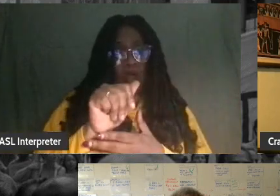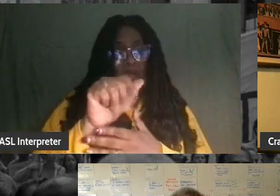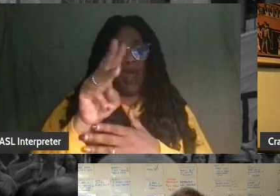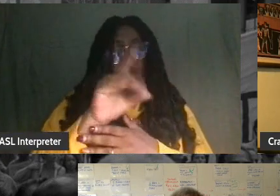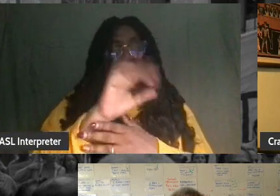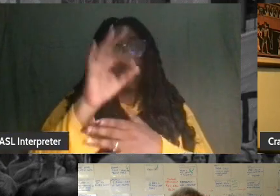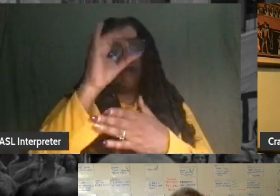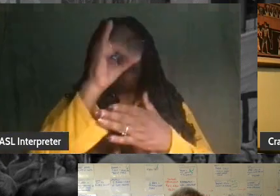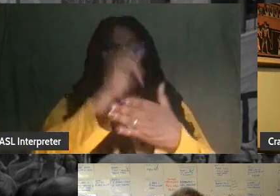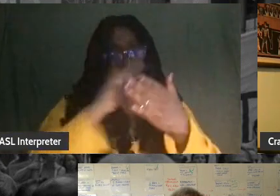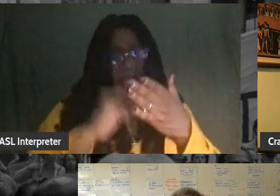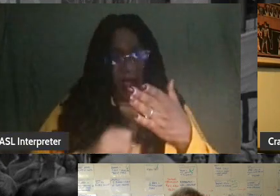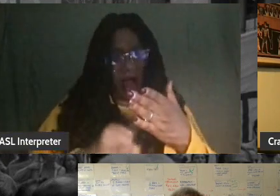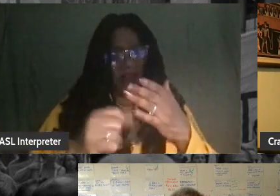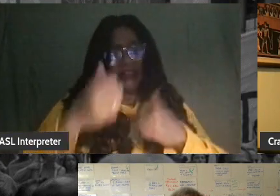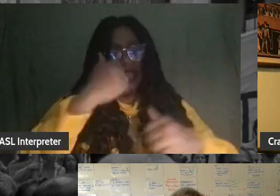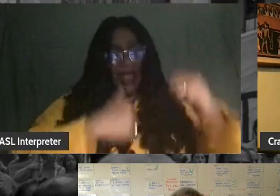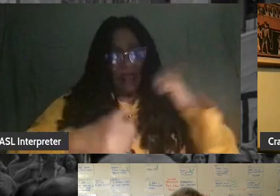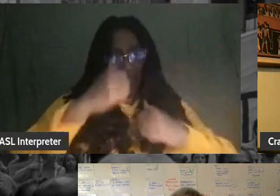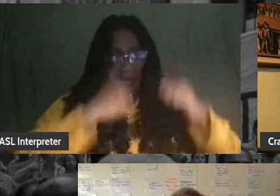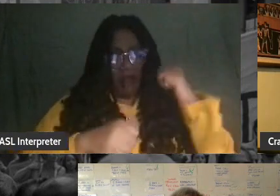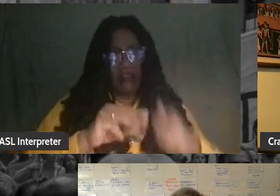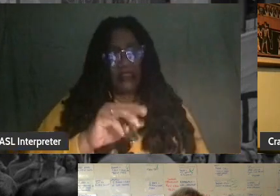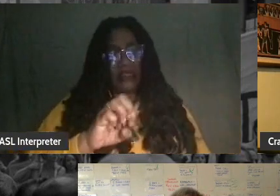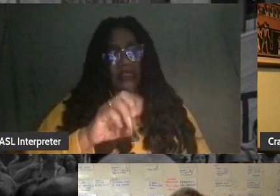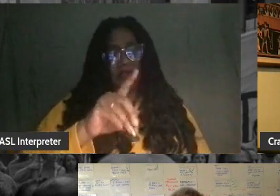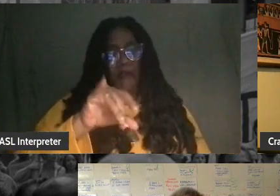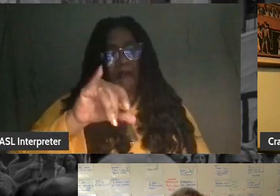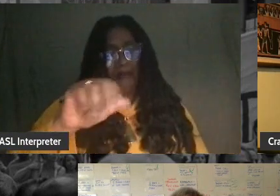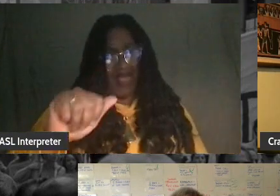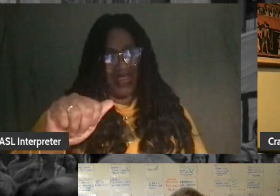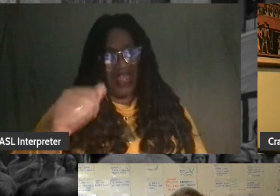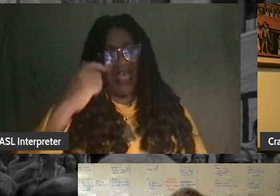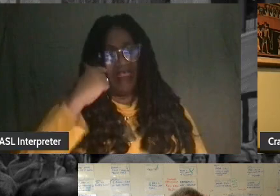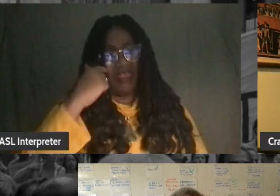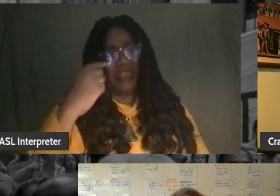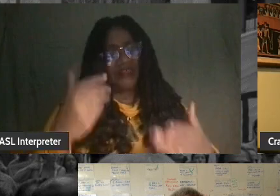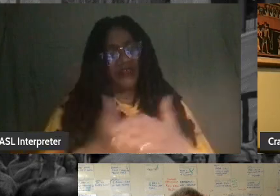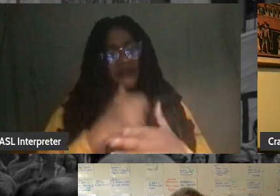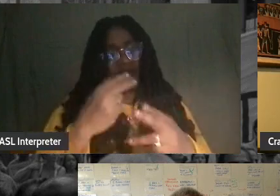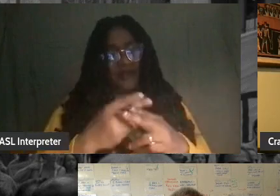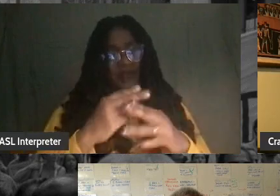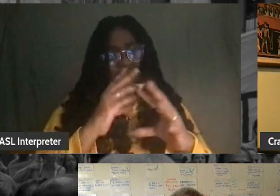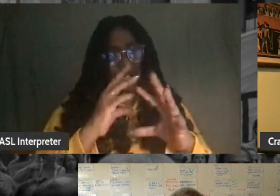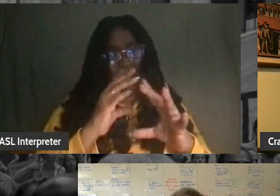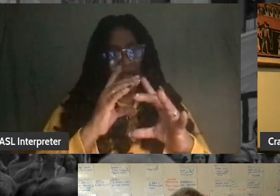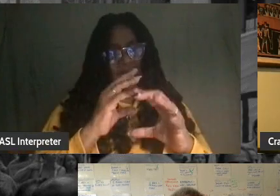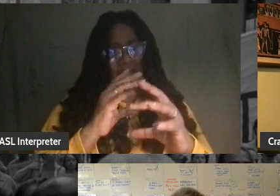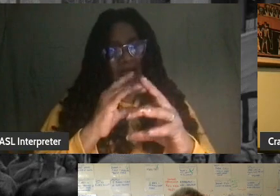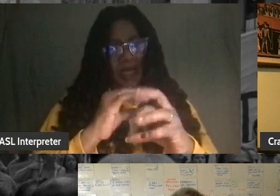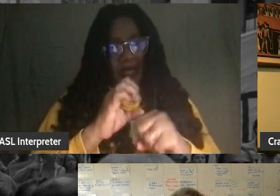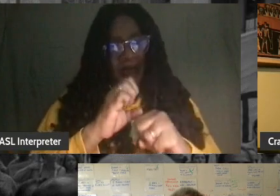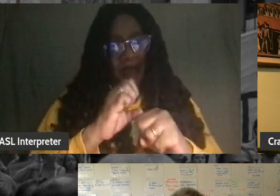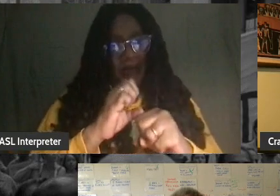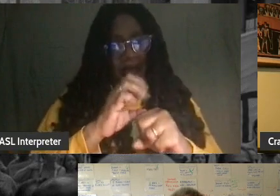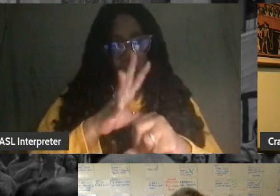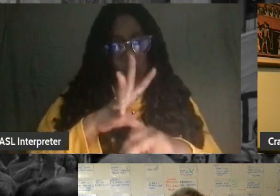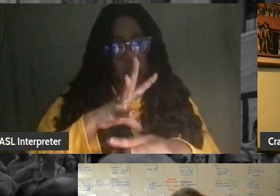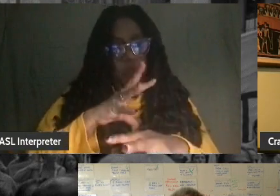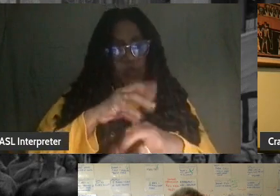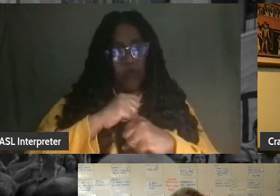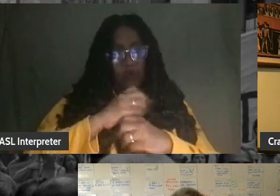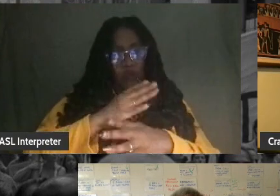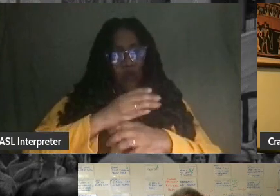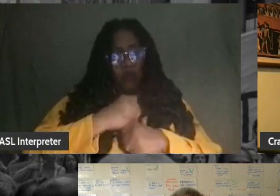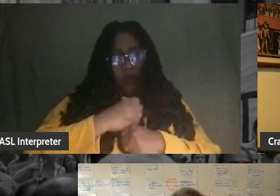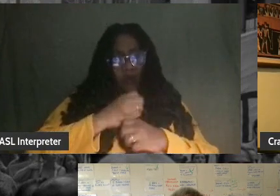of Media, I believe it's called now. And so I just absorbed everything I could, every class that